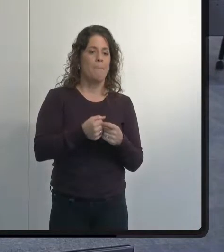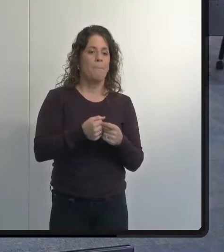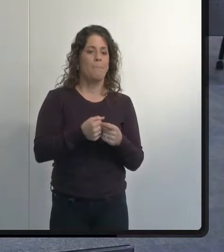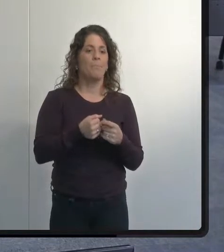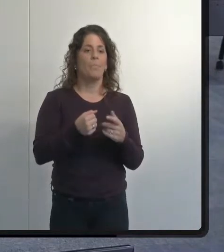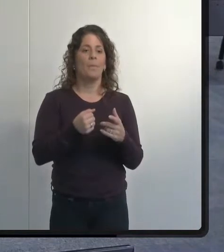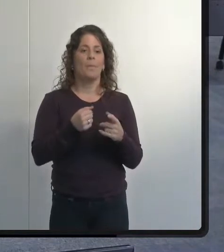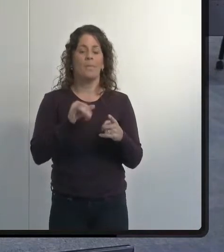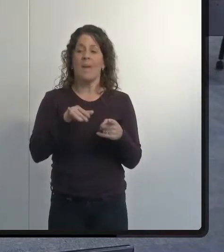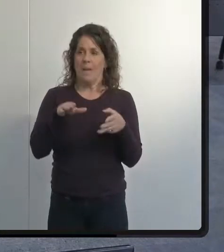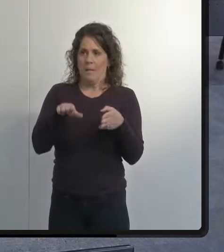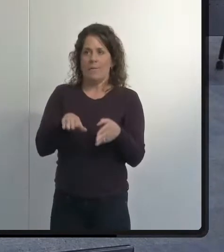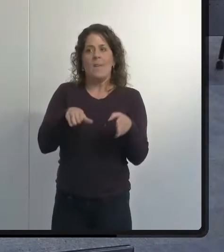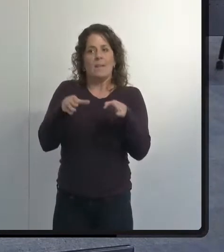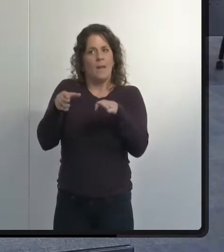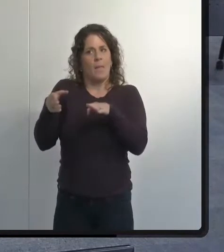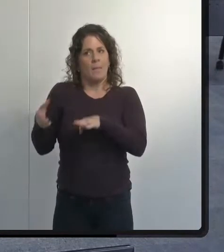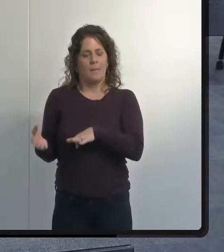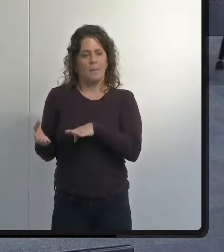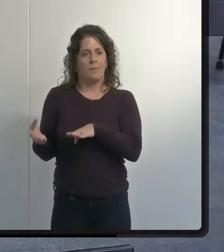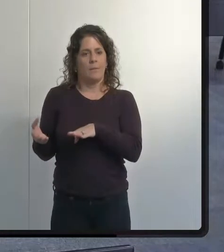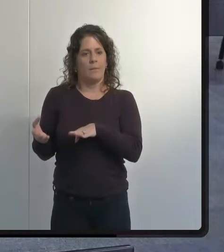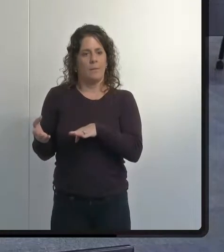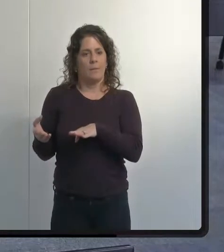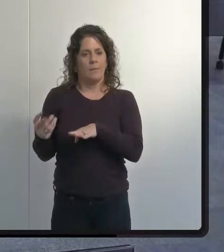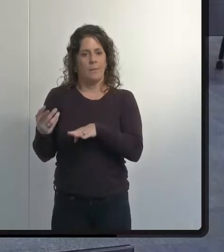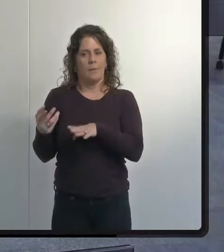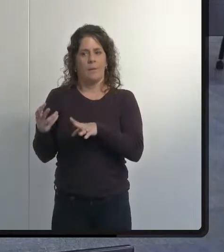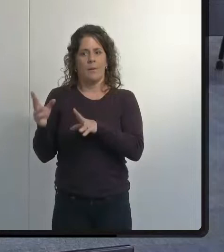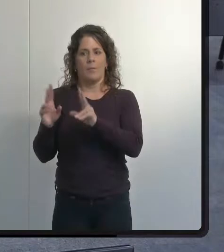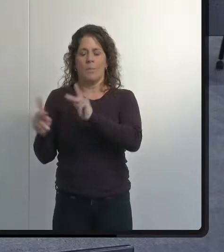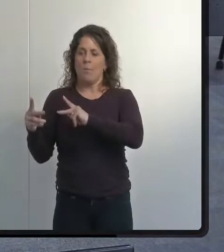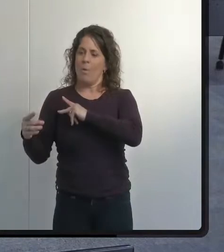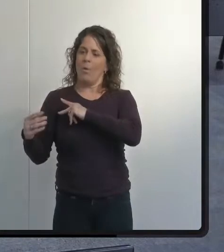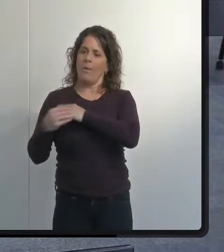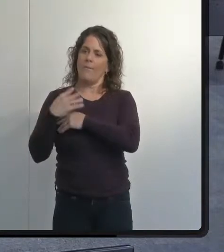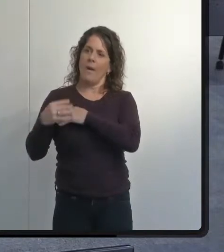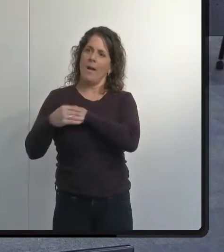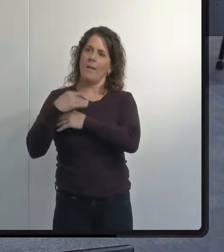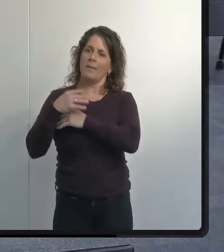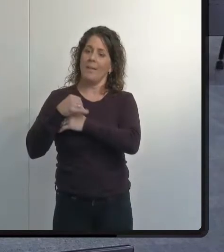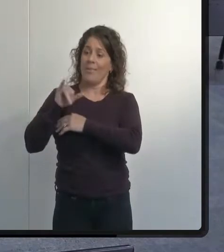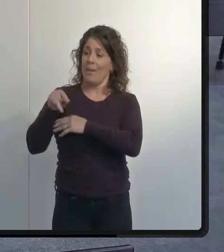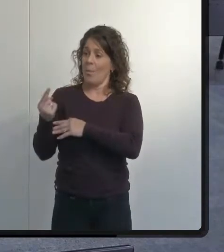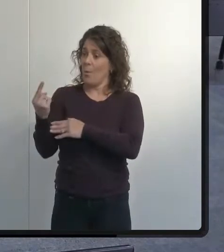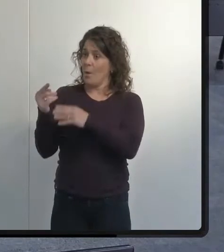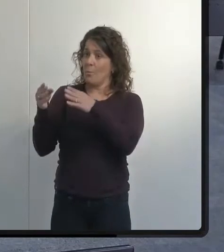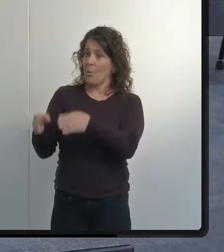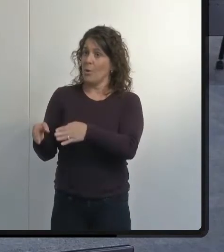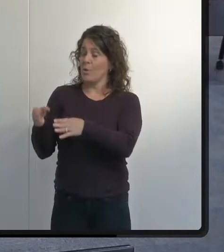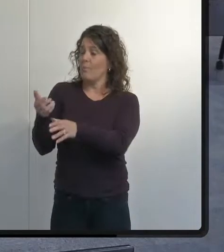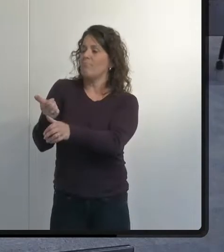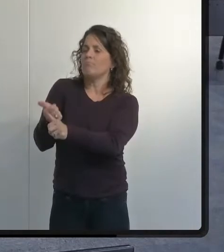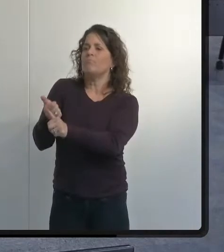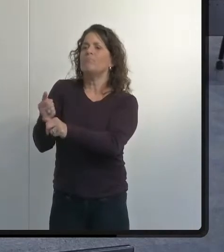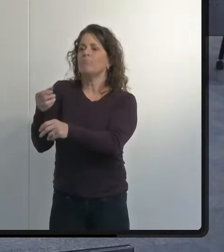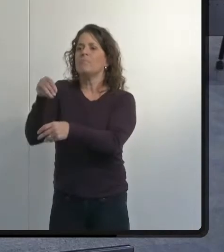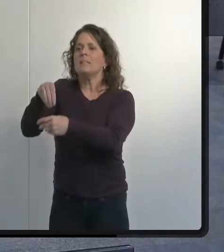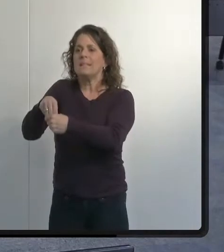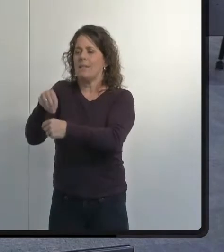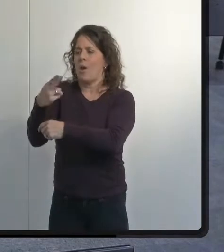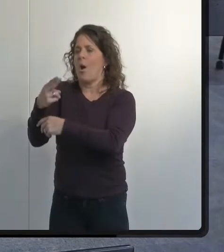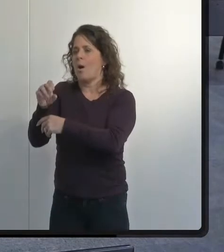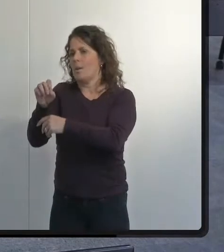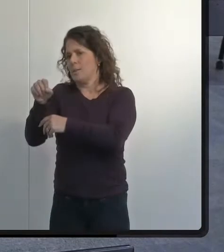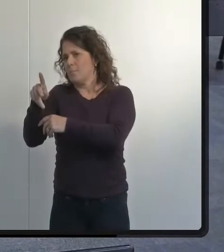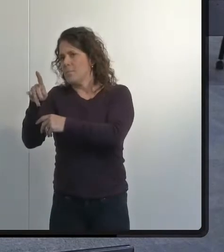Following up on the fatality, we were advised by Dr. Ansar yesterday that that person was already in hospice care. But